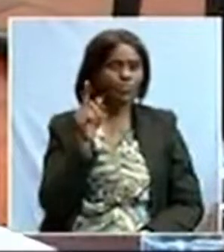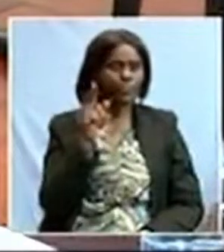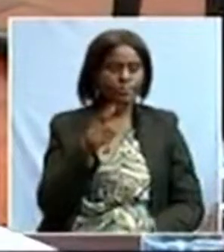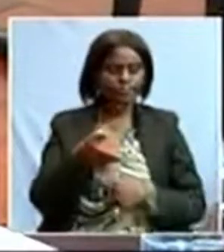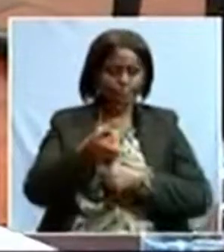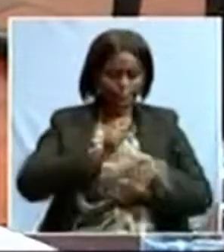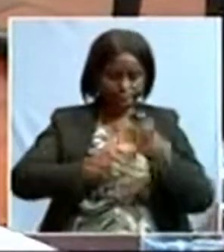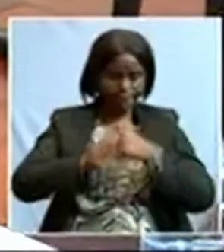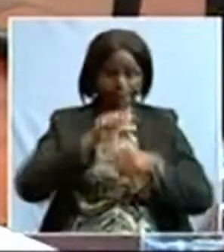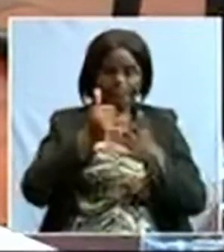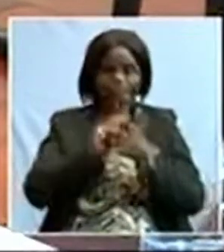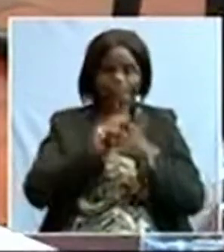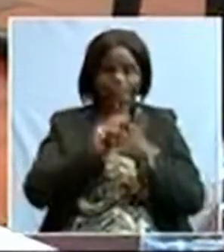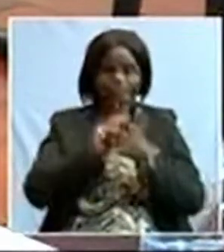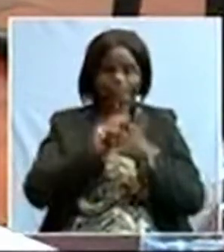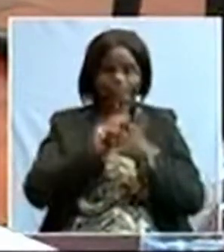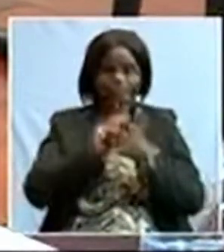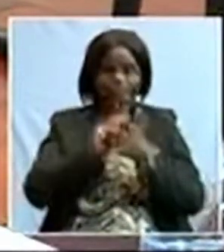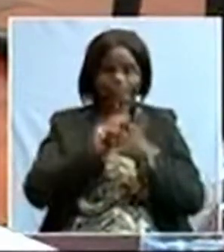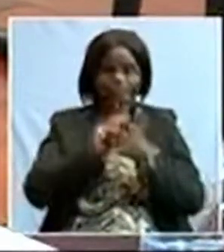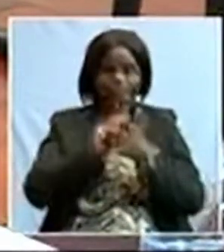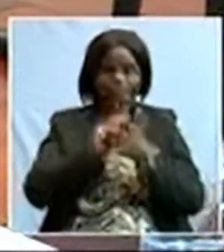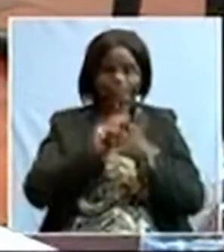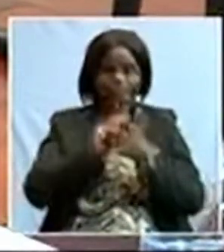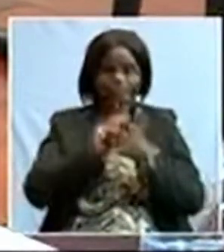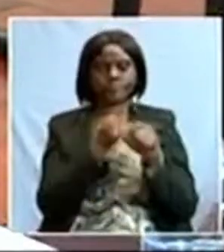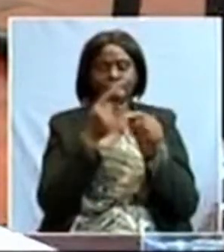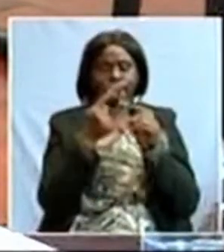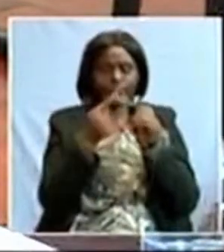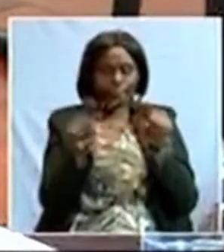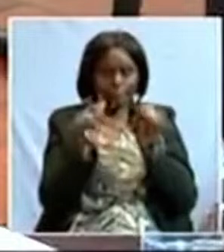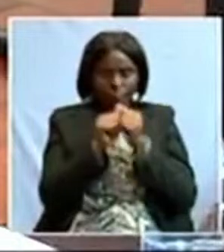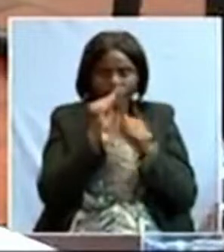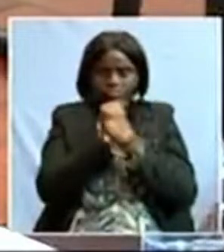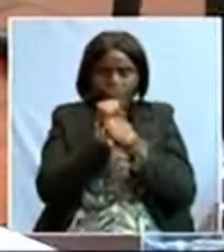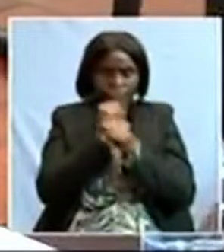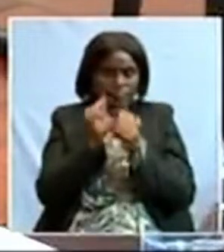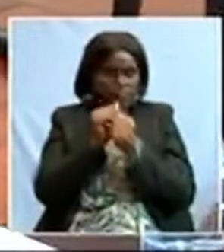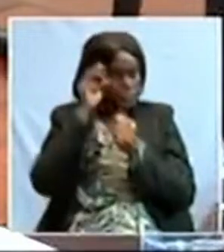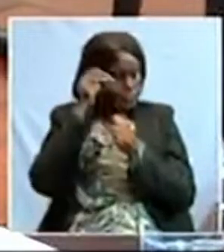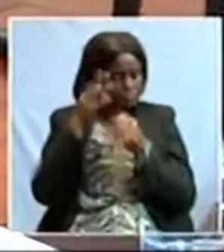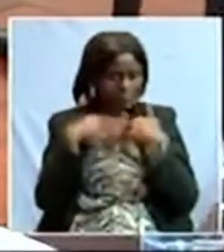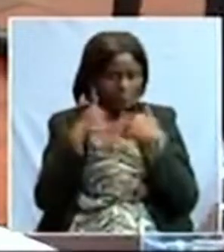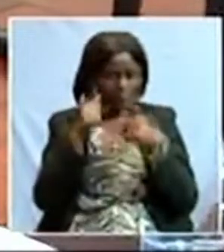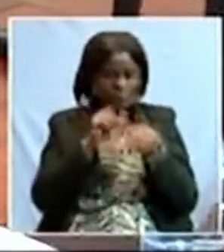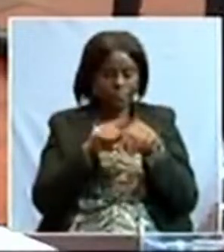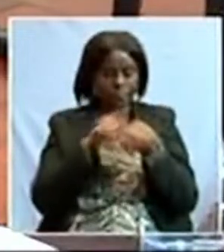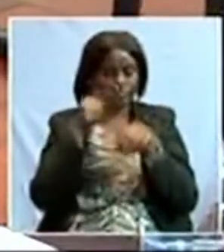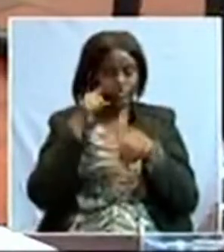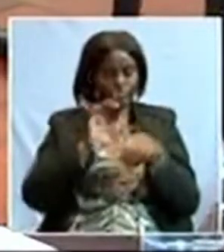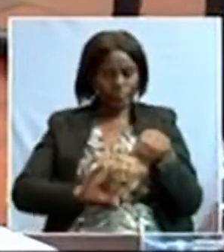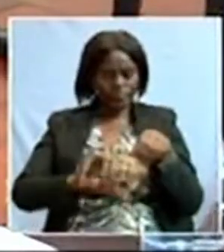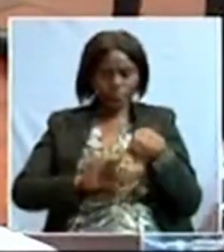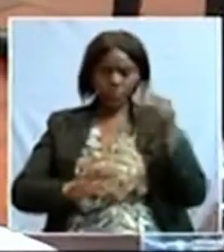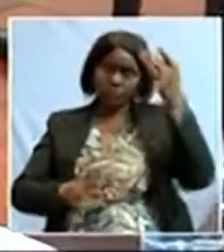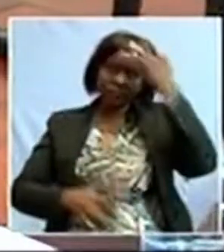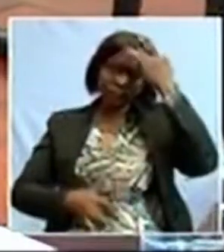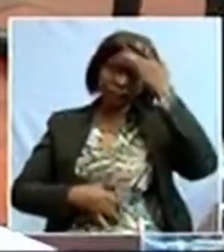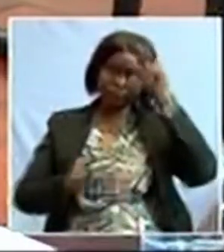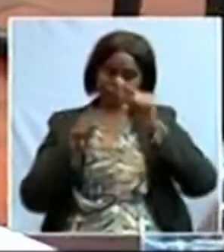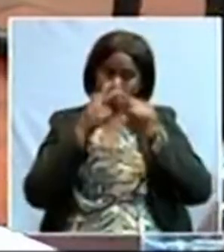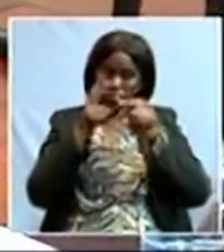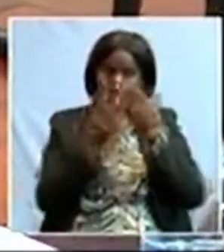were chlorinated. The activity, Chair, was conducted in conjunction with Ministry of Health during the cholera outbreak.